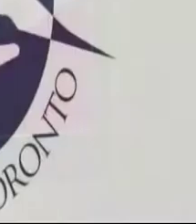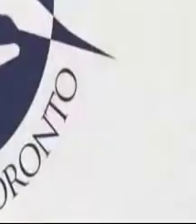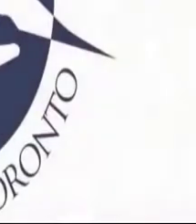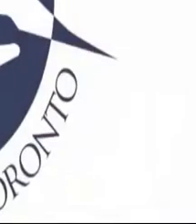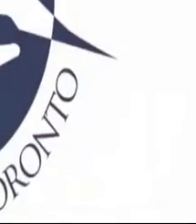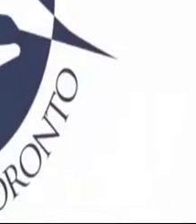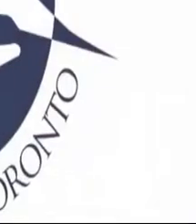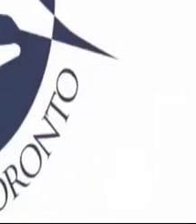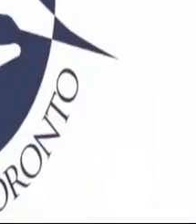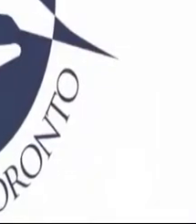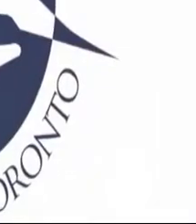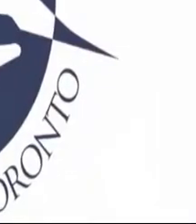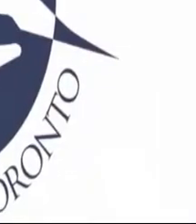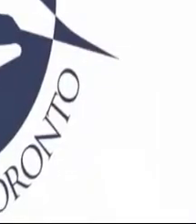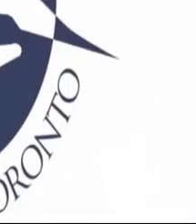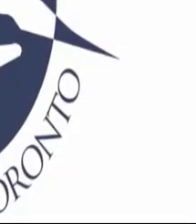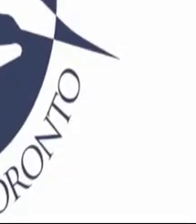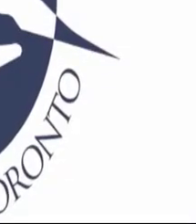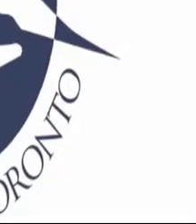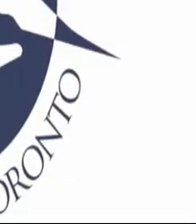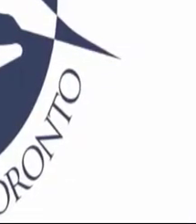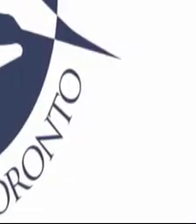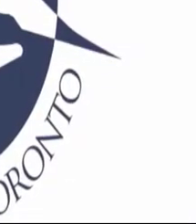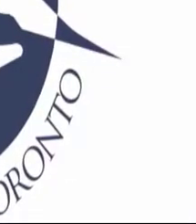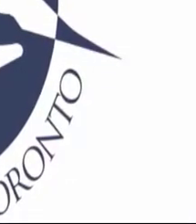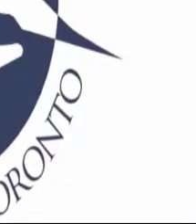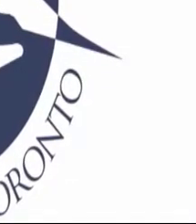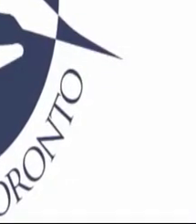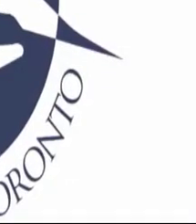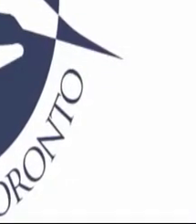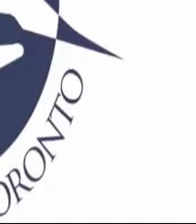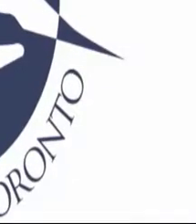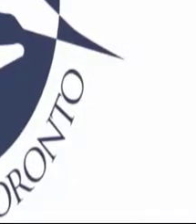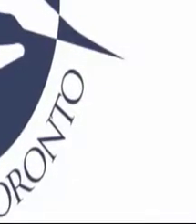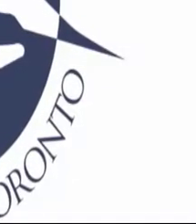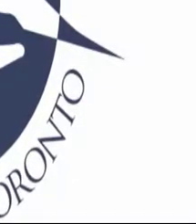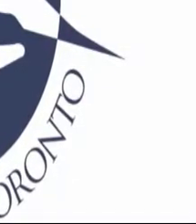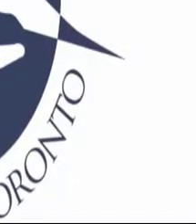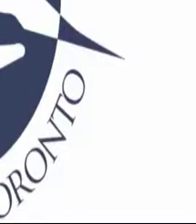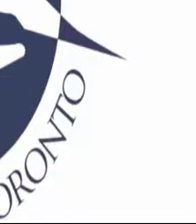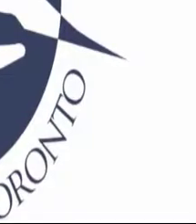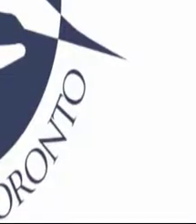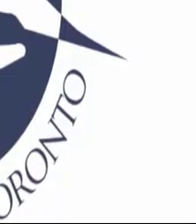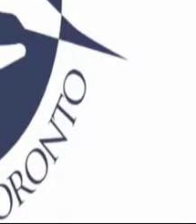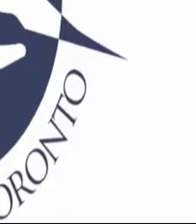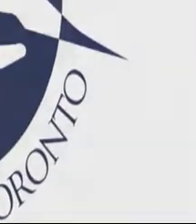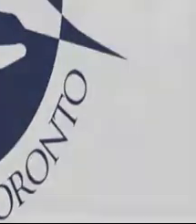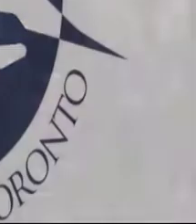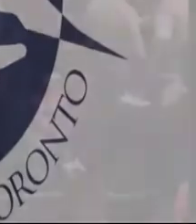for all. I reach for your outstretched hand.